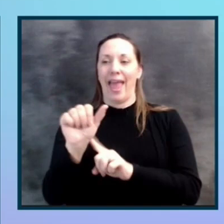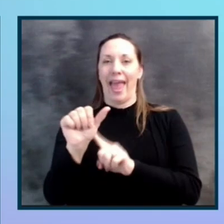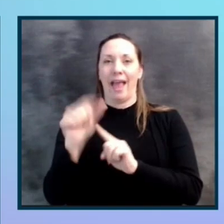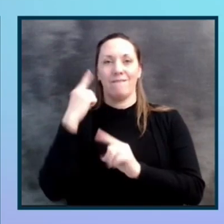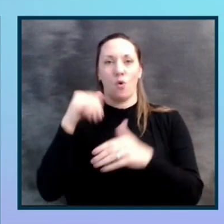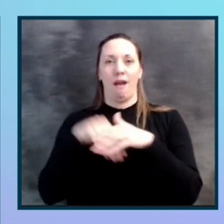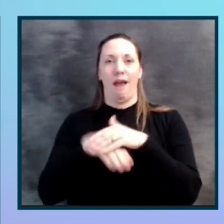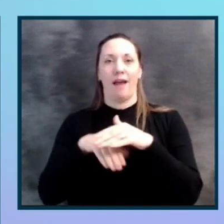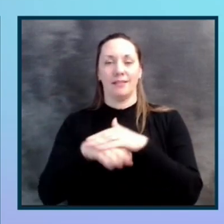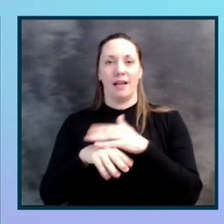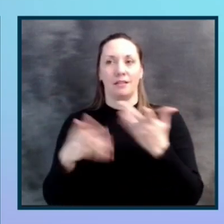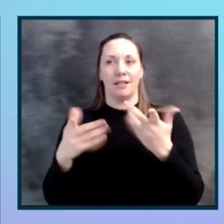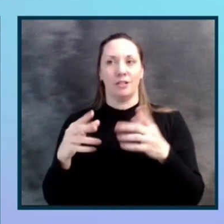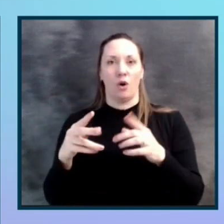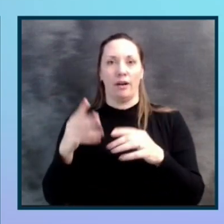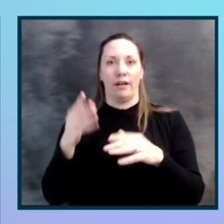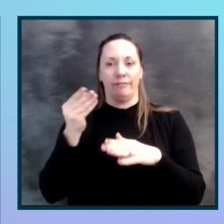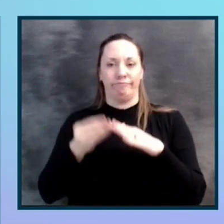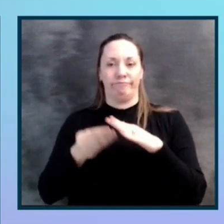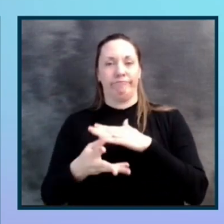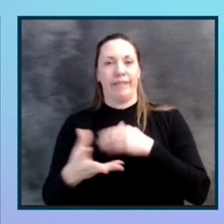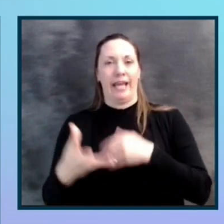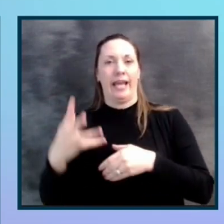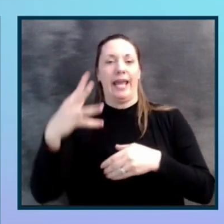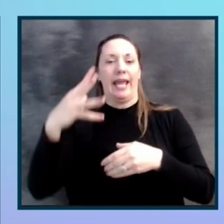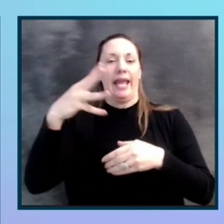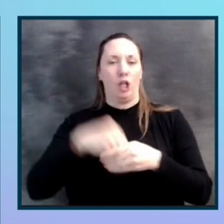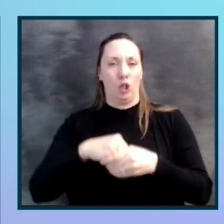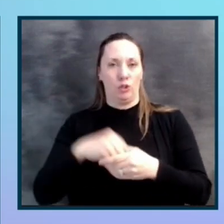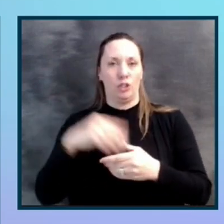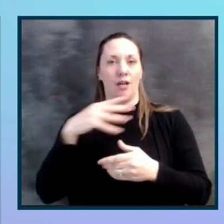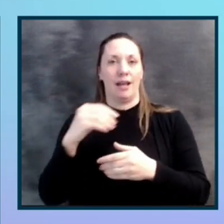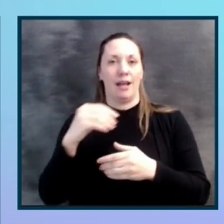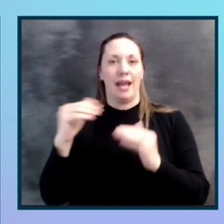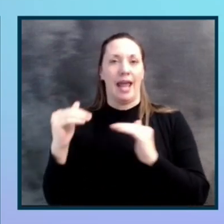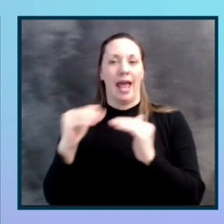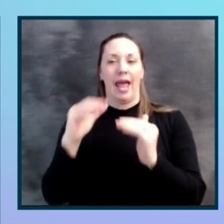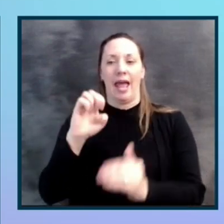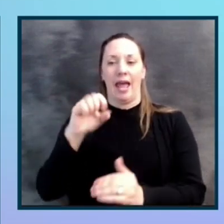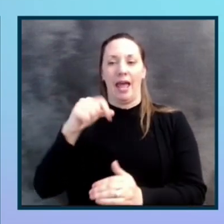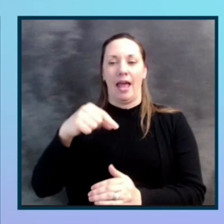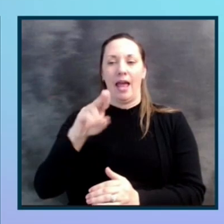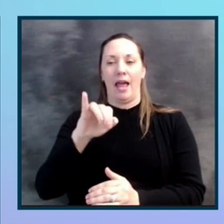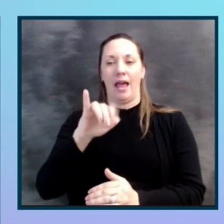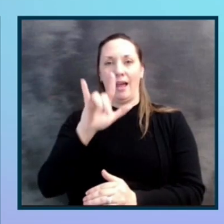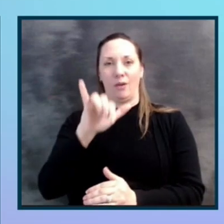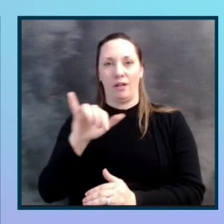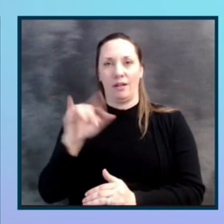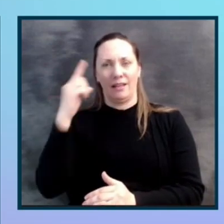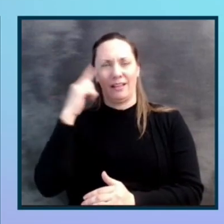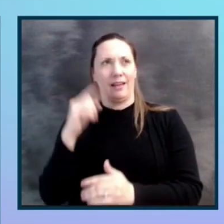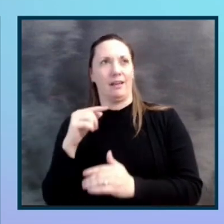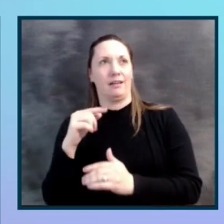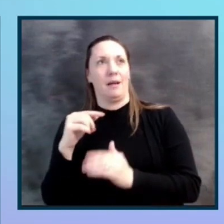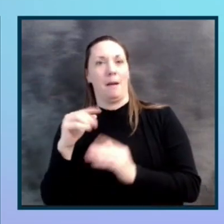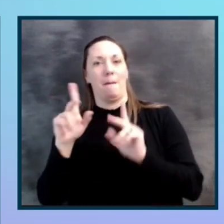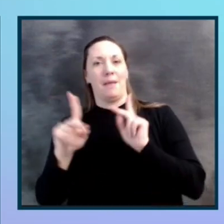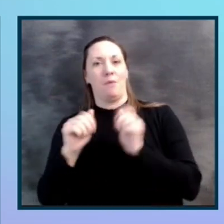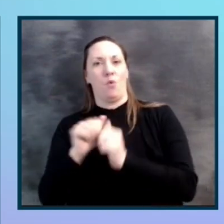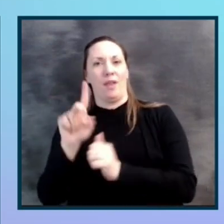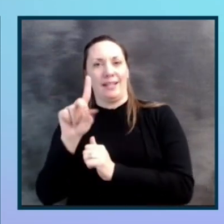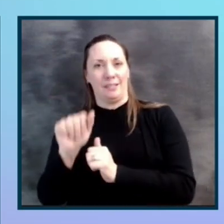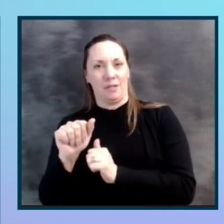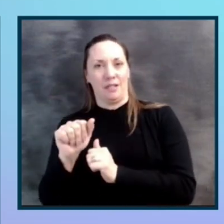is implied in inclusion and equity, and people with disabilities are included in diversity.